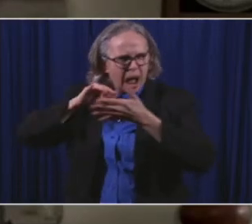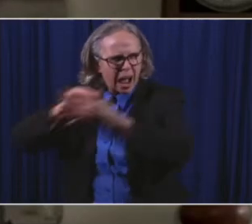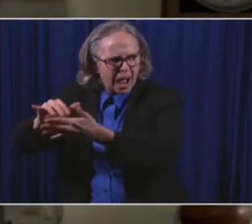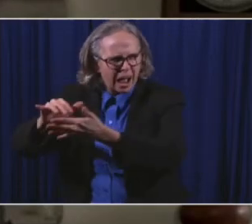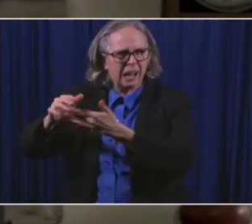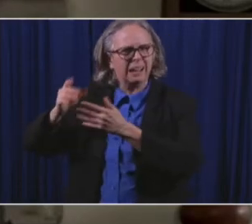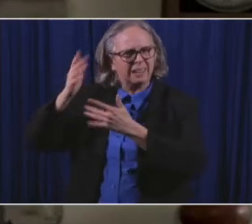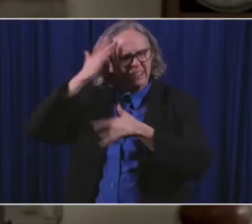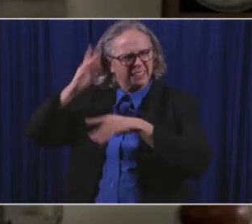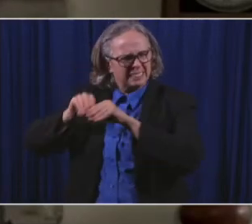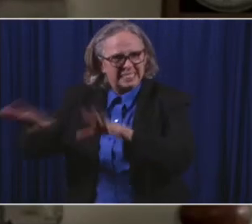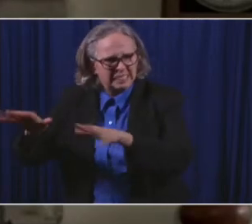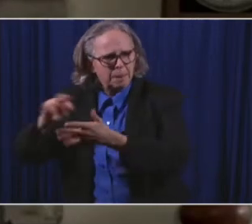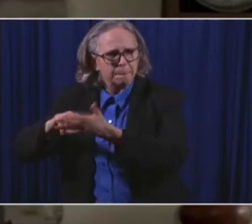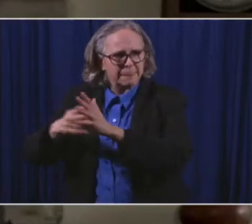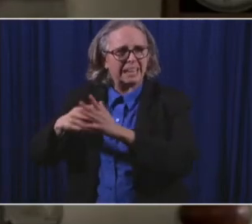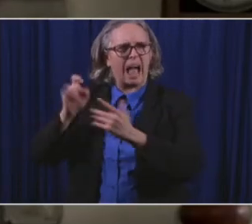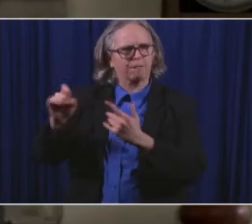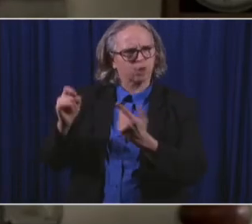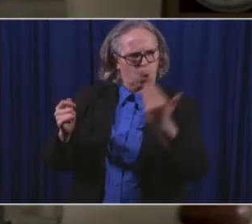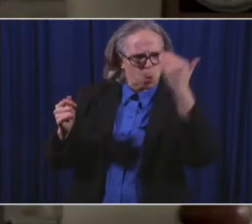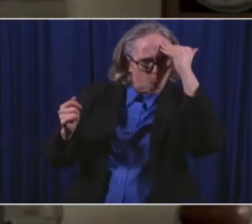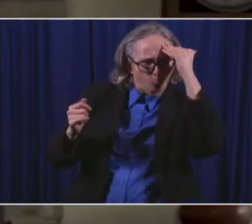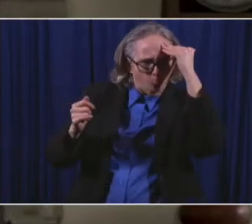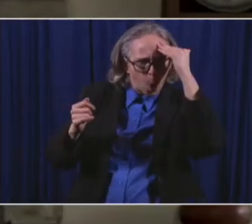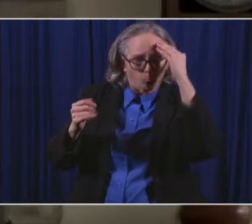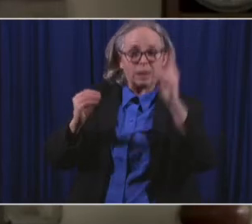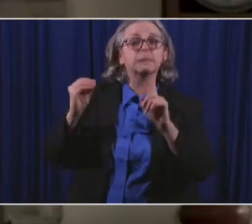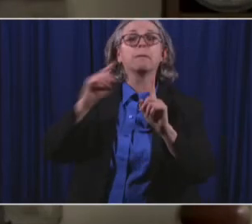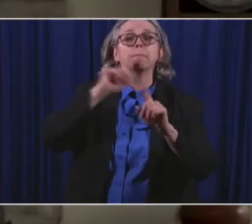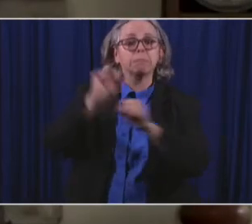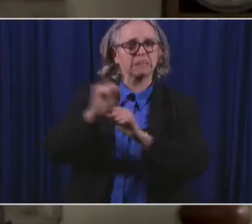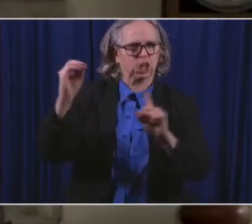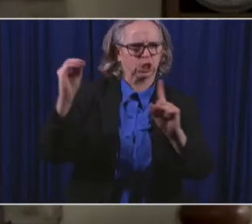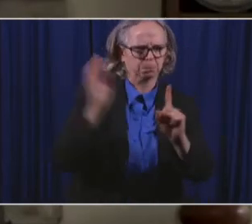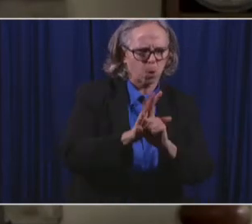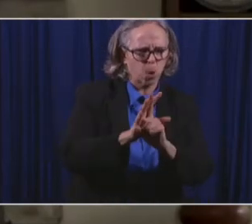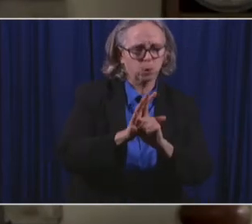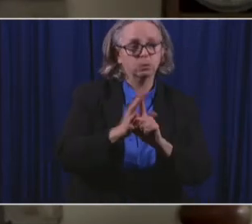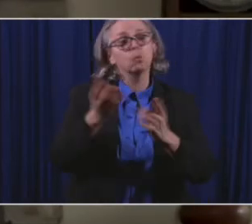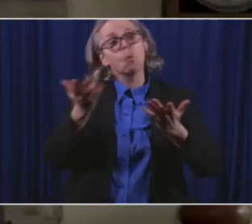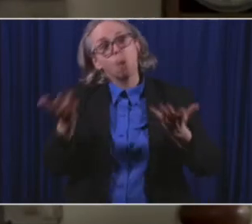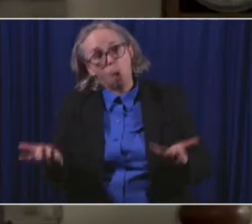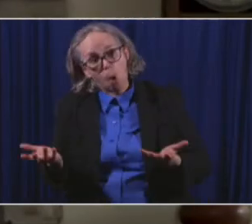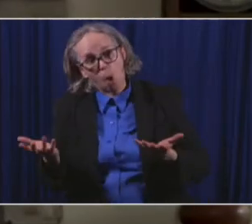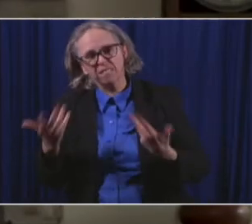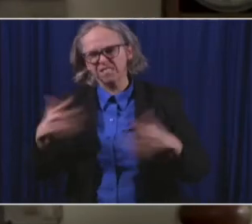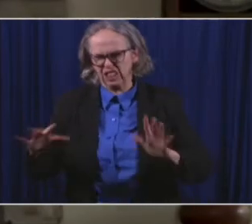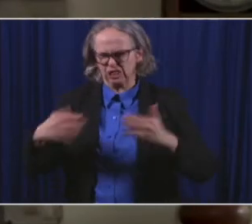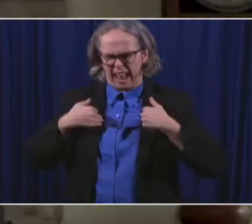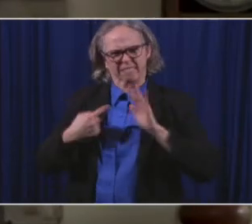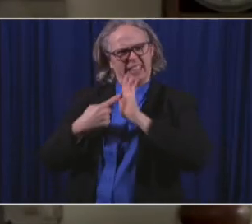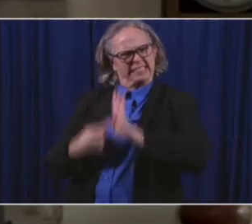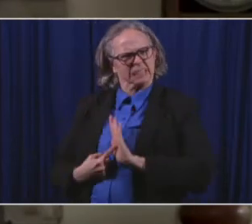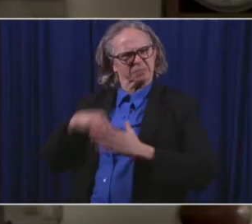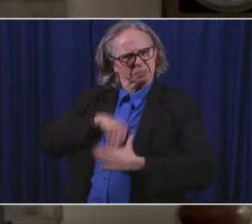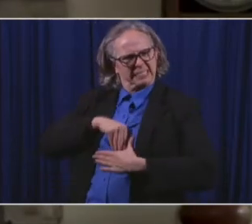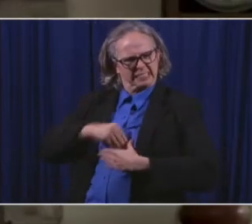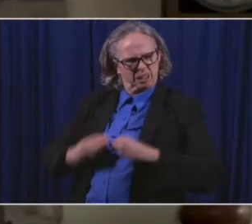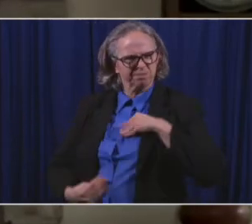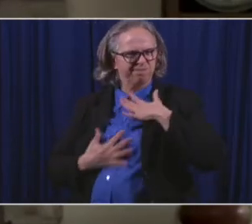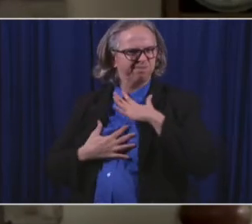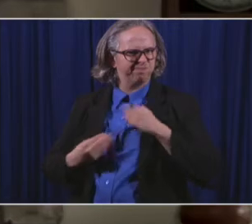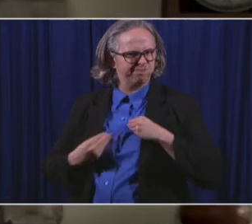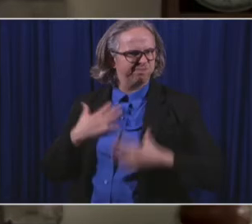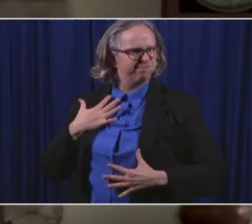someone who was positive, or you must have had symptoms to be considered a probable case. And so what is done is these